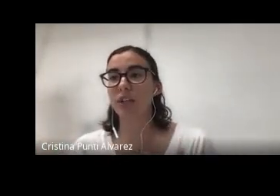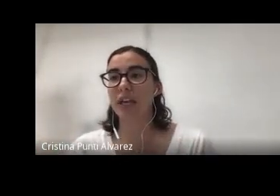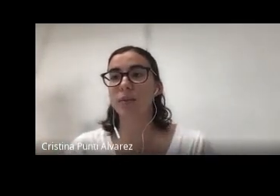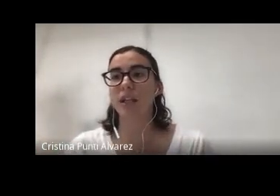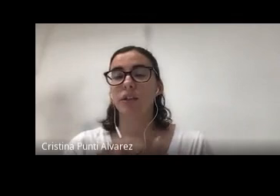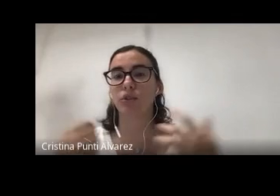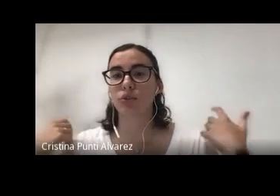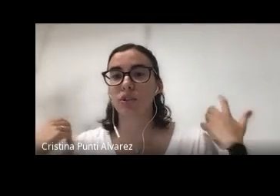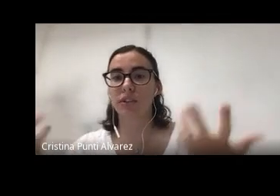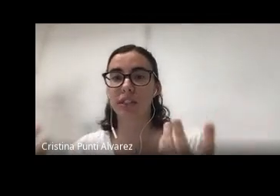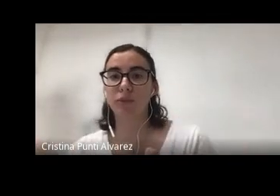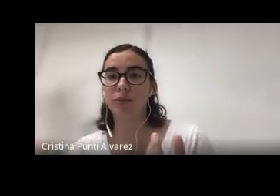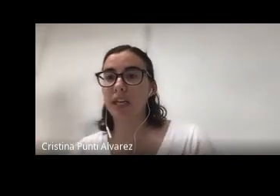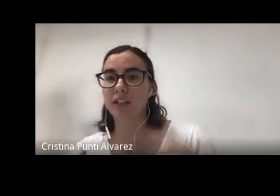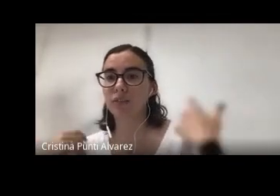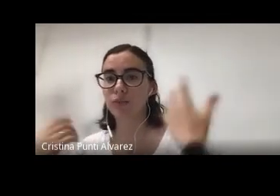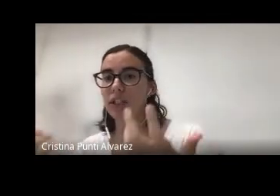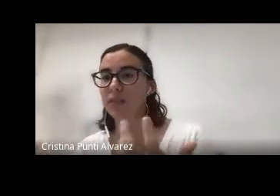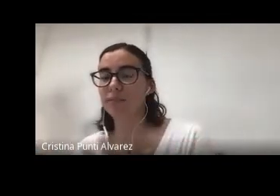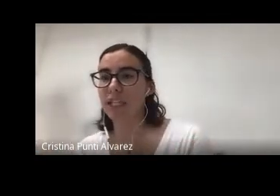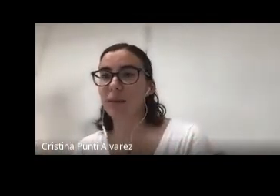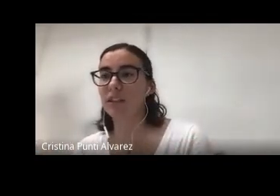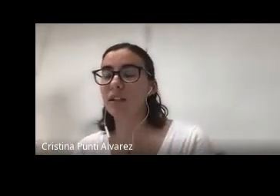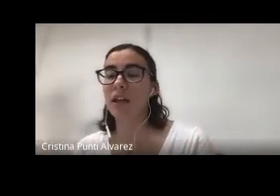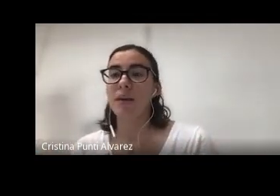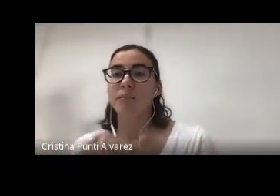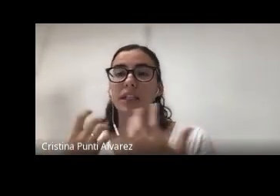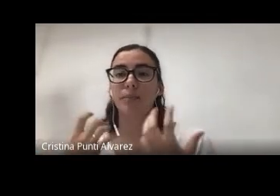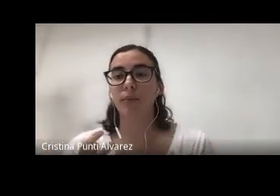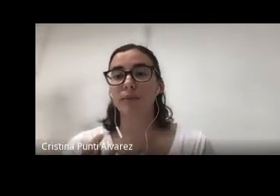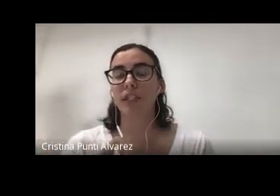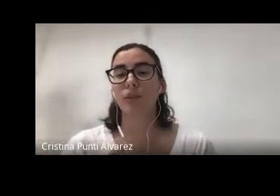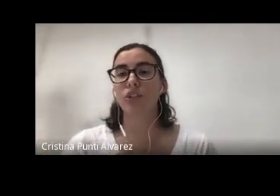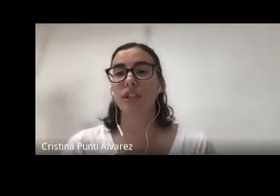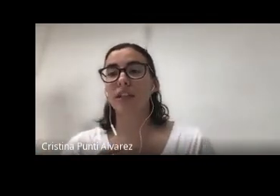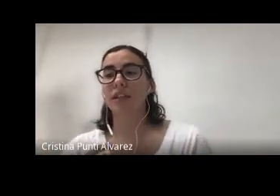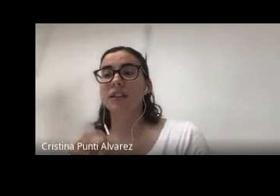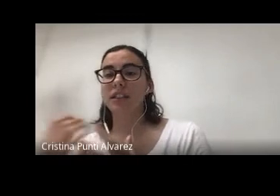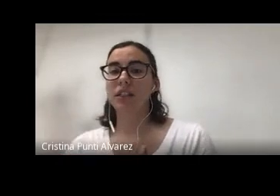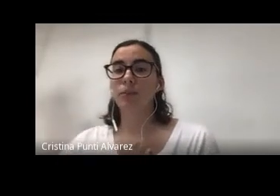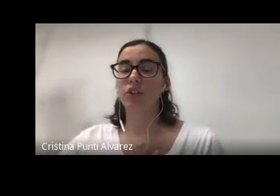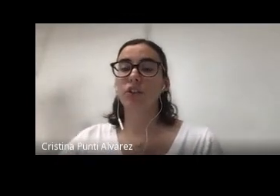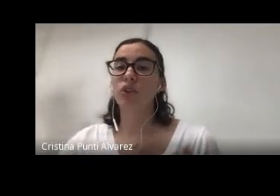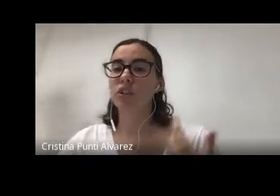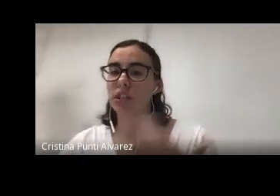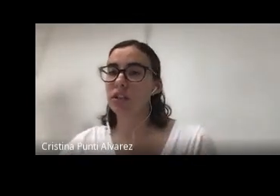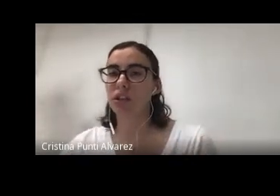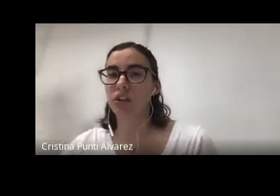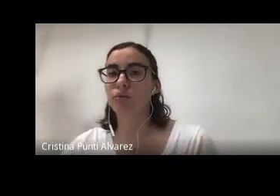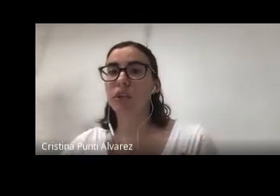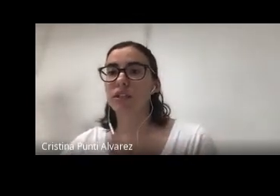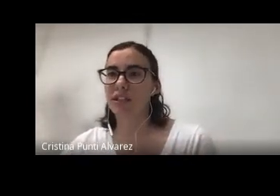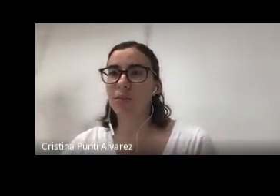more reliable and the results seem to be like really much better. But the problem here was that this new version was